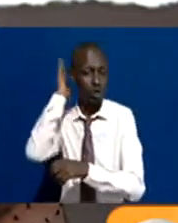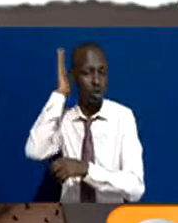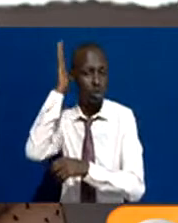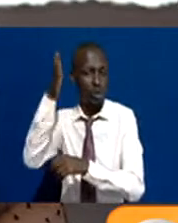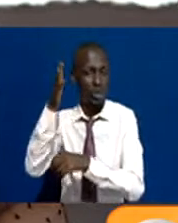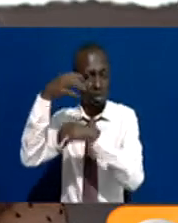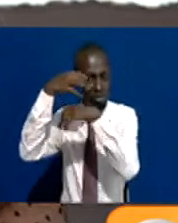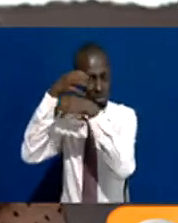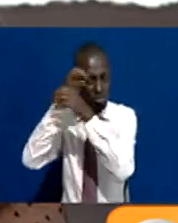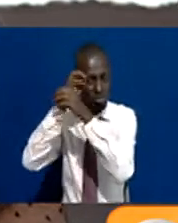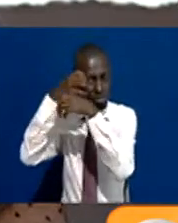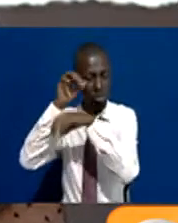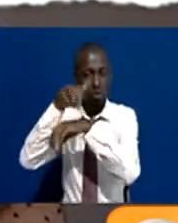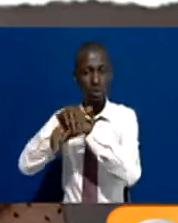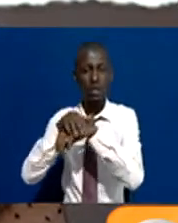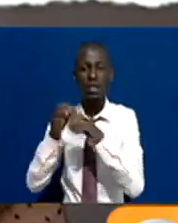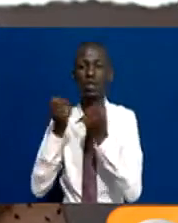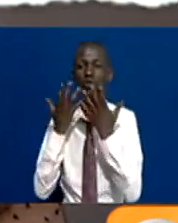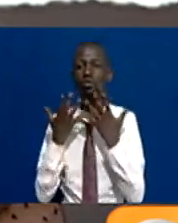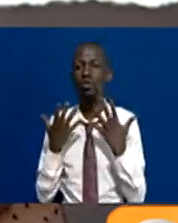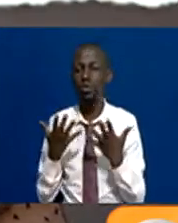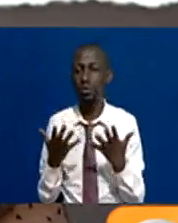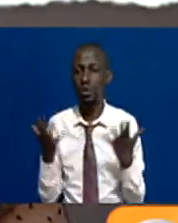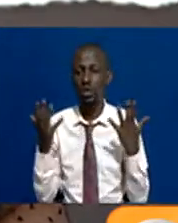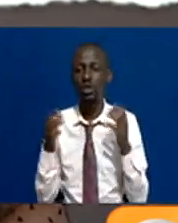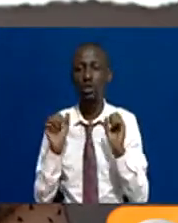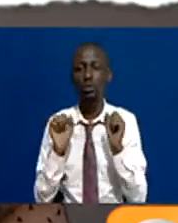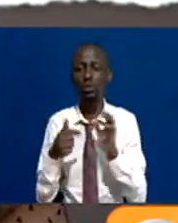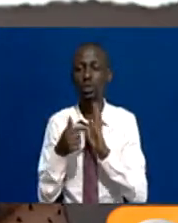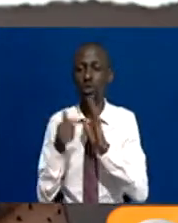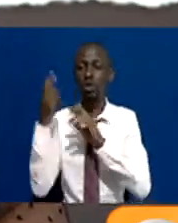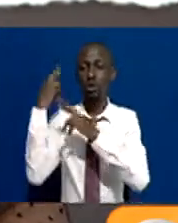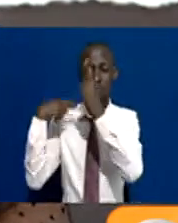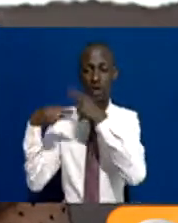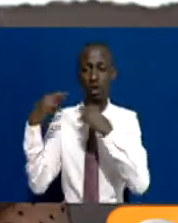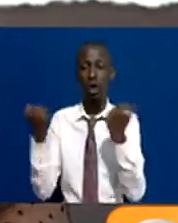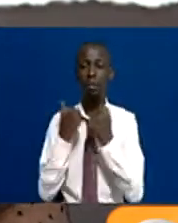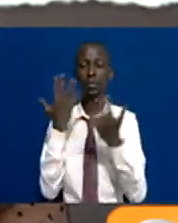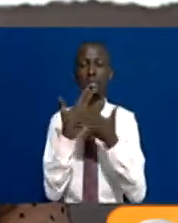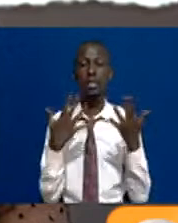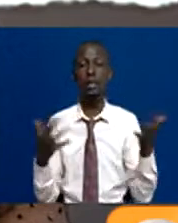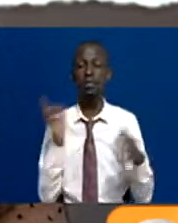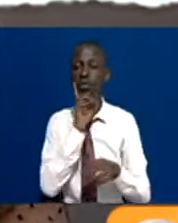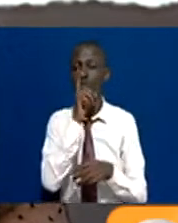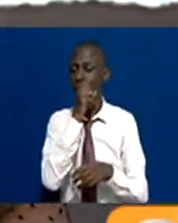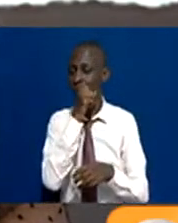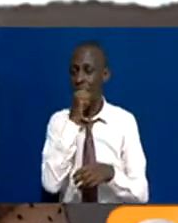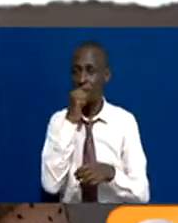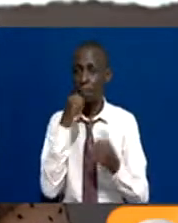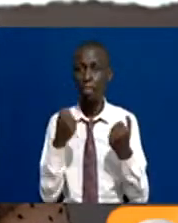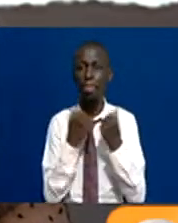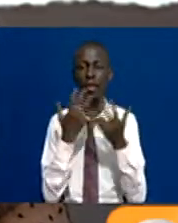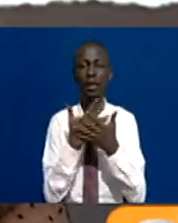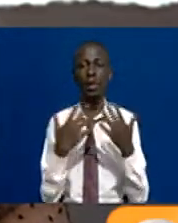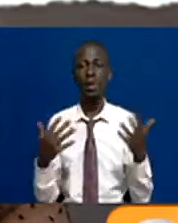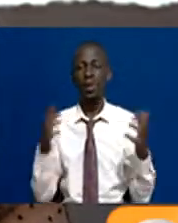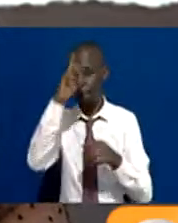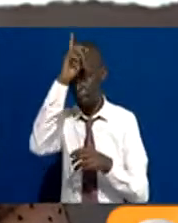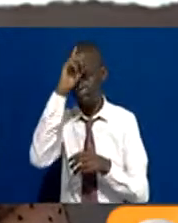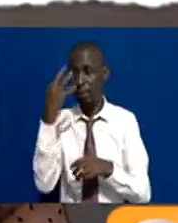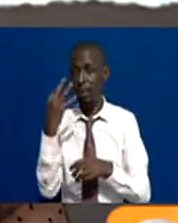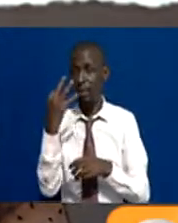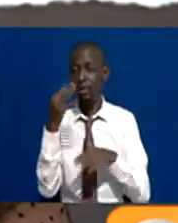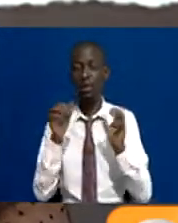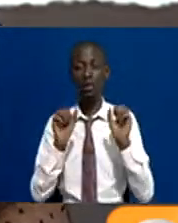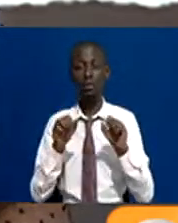documentation purposes. Right. That in itself acts as a record that something has happened, something serious enough for this person to decide to